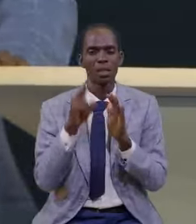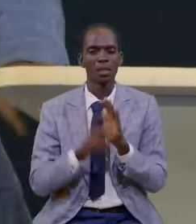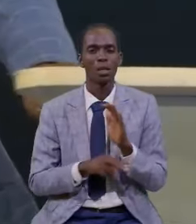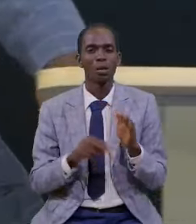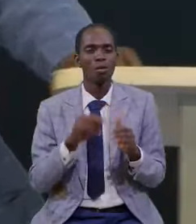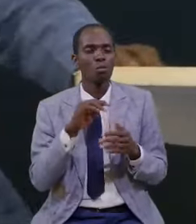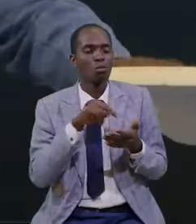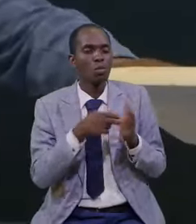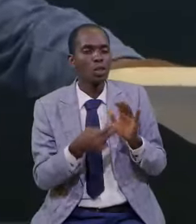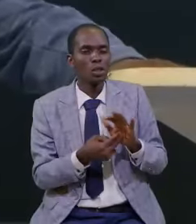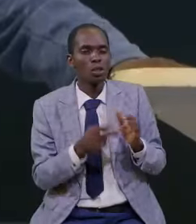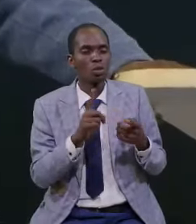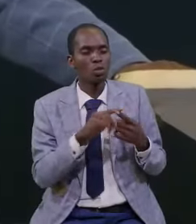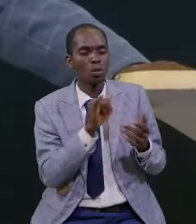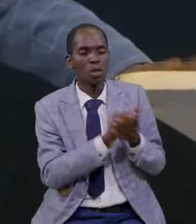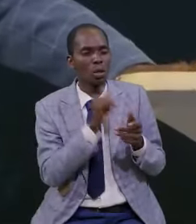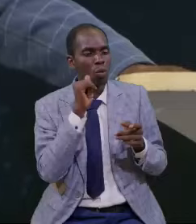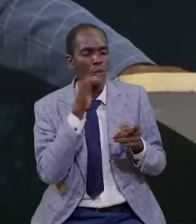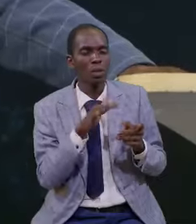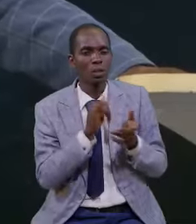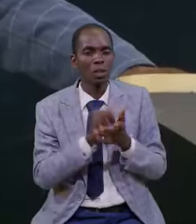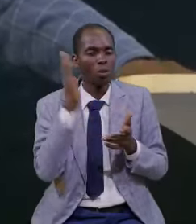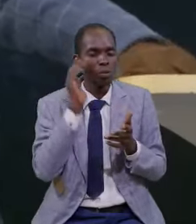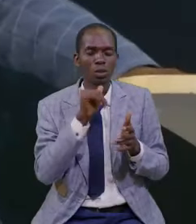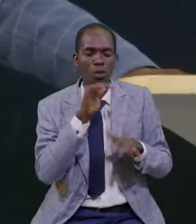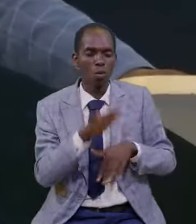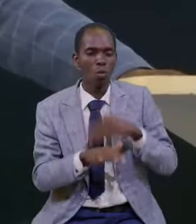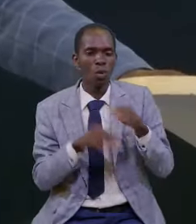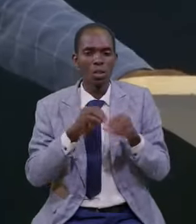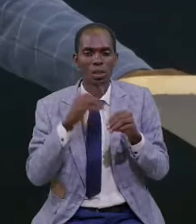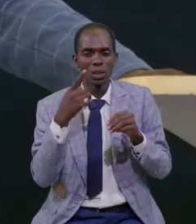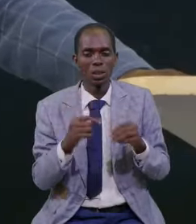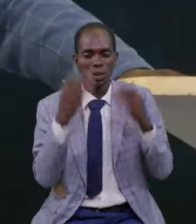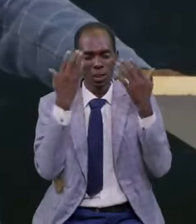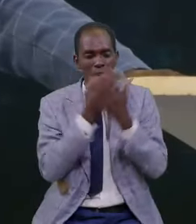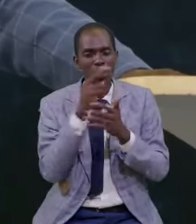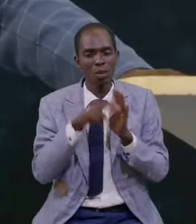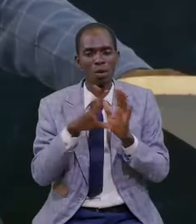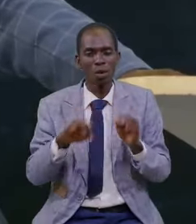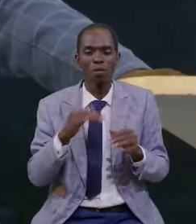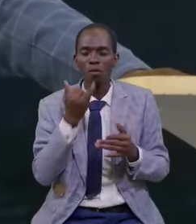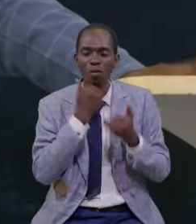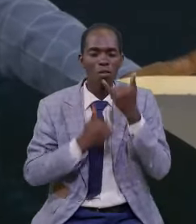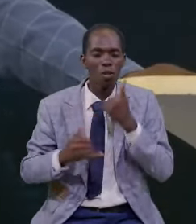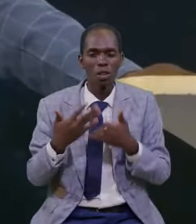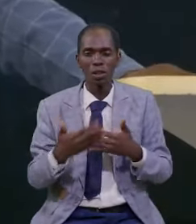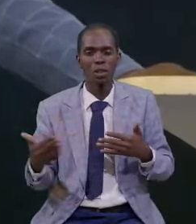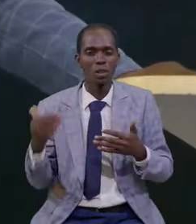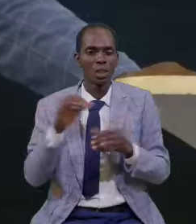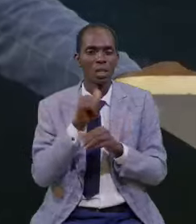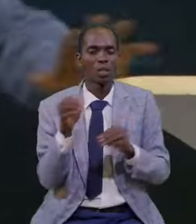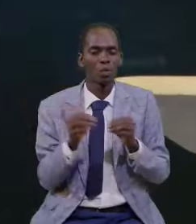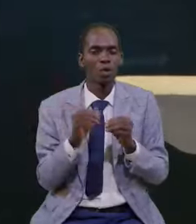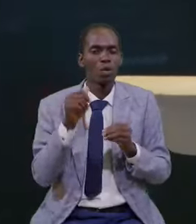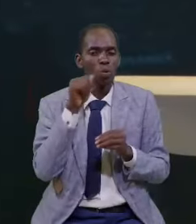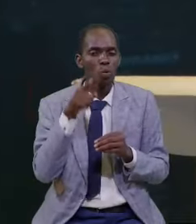not walk in the darkness of immorality anymore. She'll not walk in the darkness of